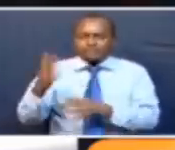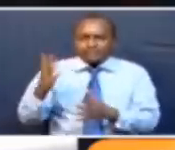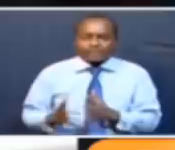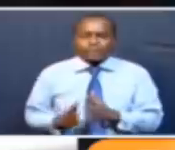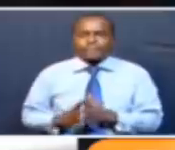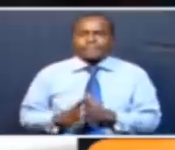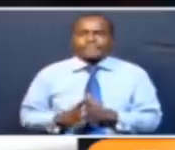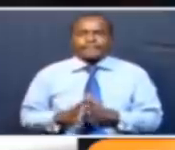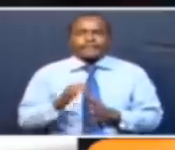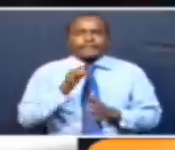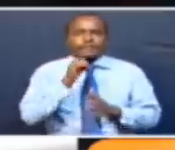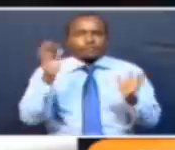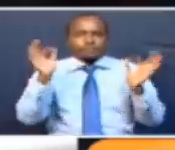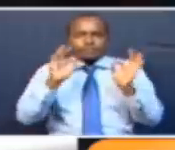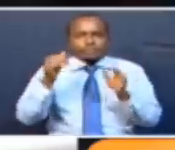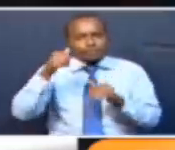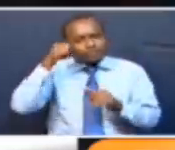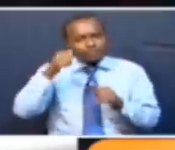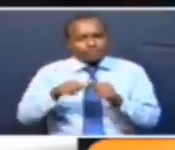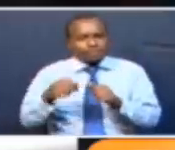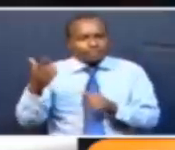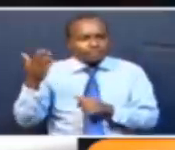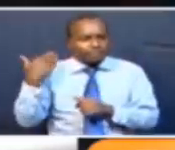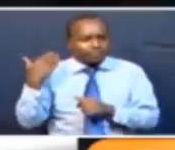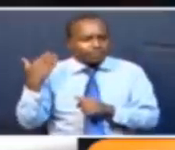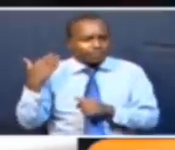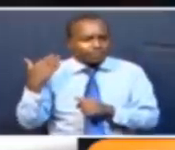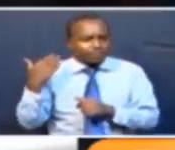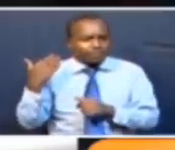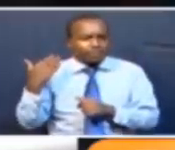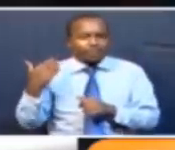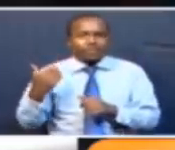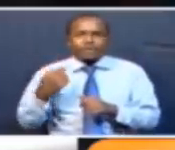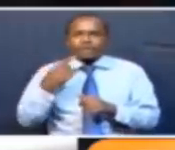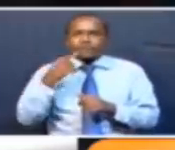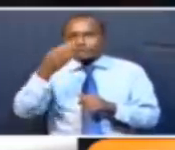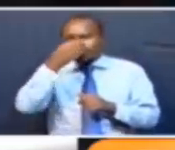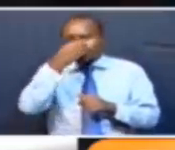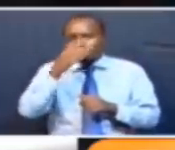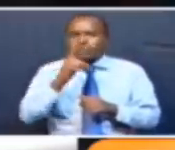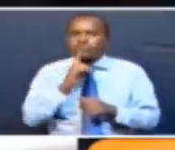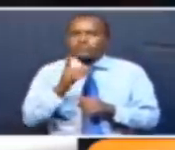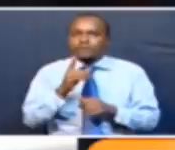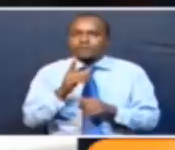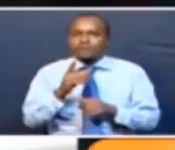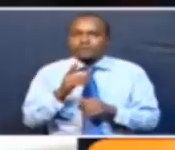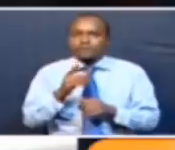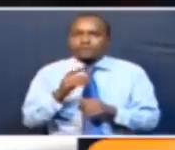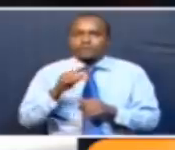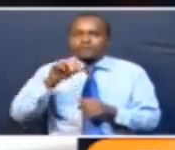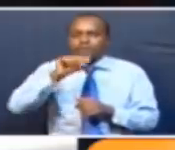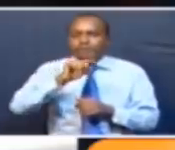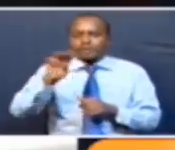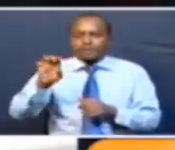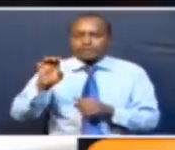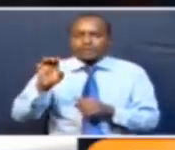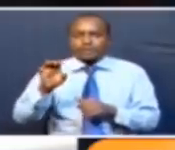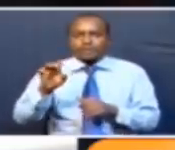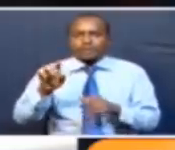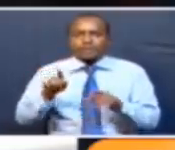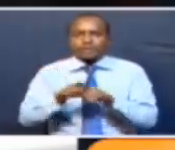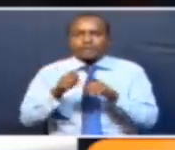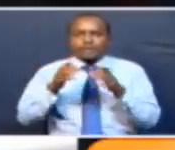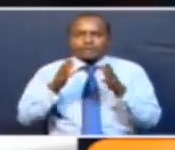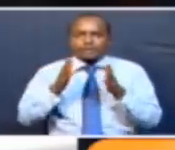not surprising. You remember the other day, Deputy President William Ruto referred to Governor Anne Waiguru as the person